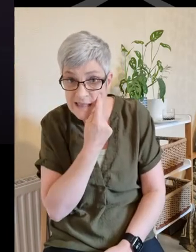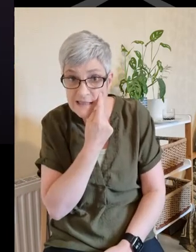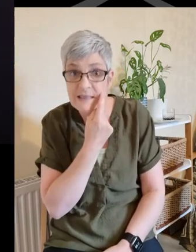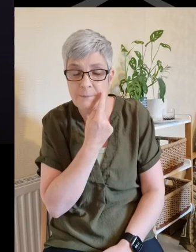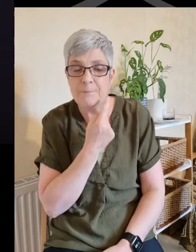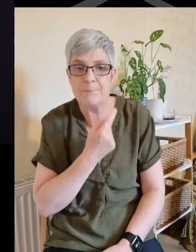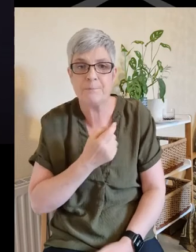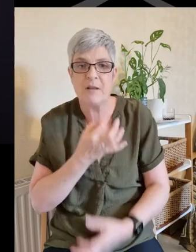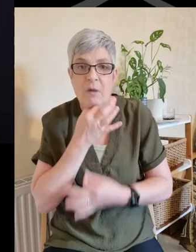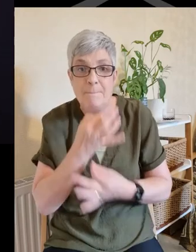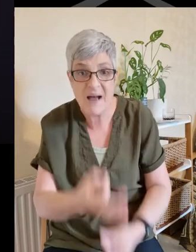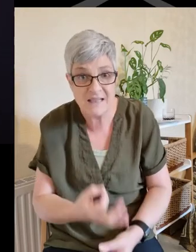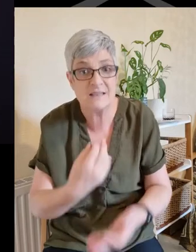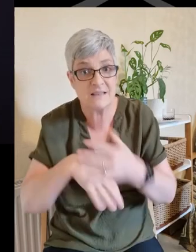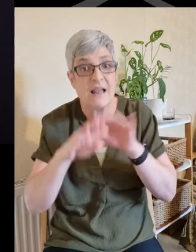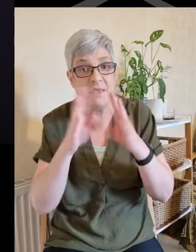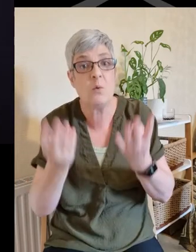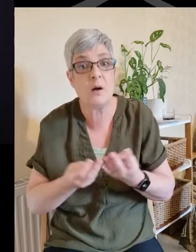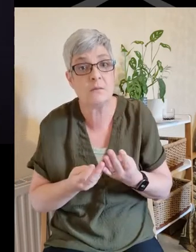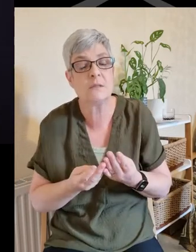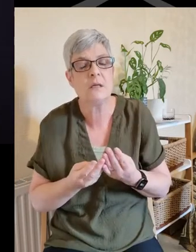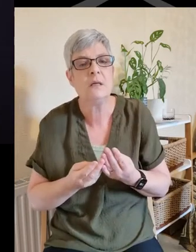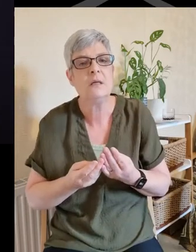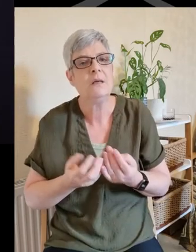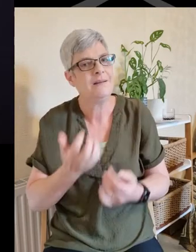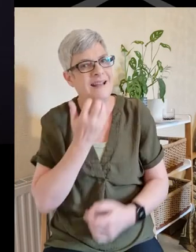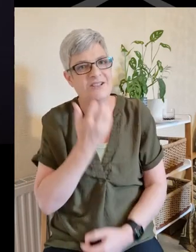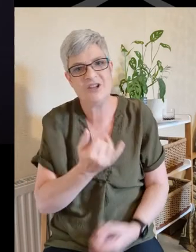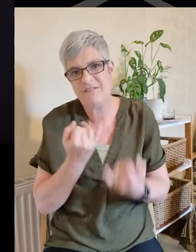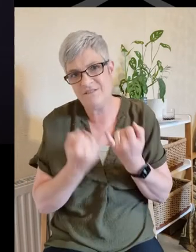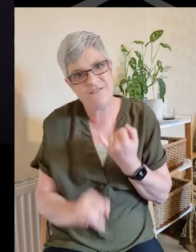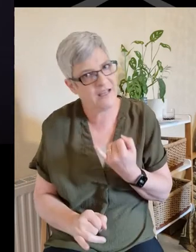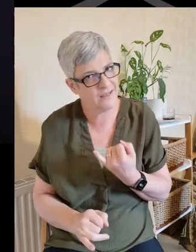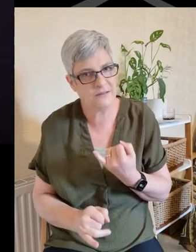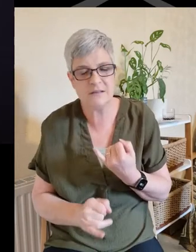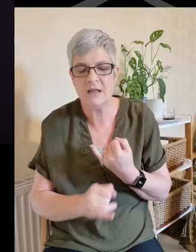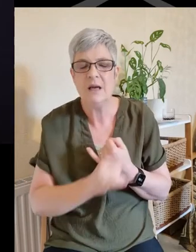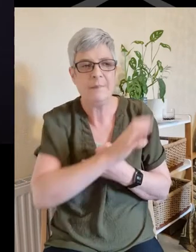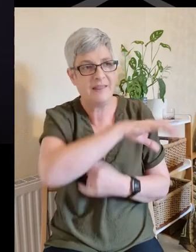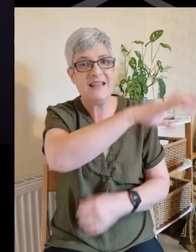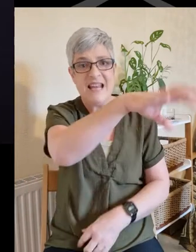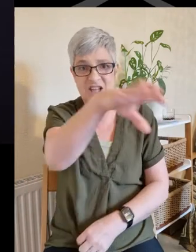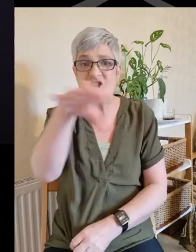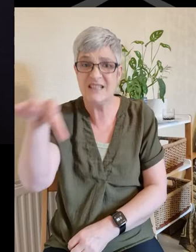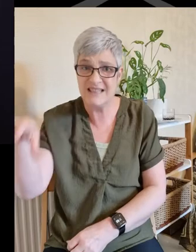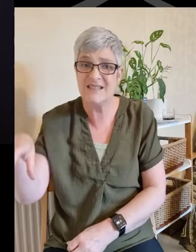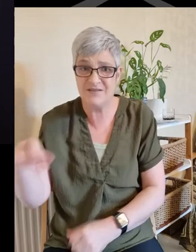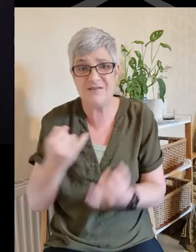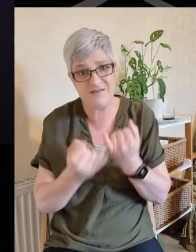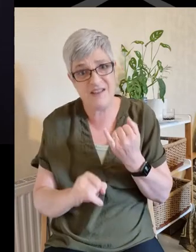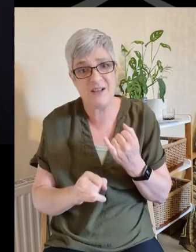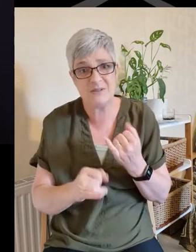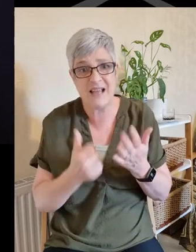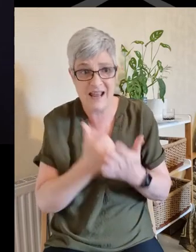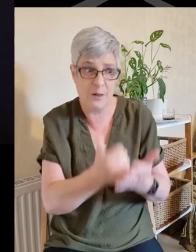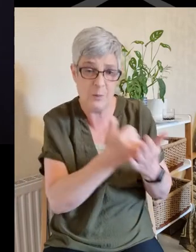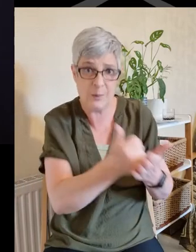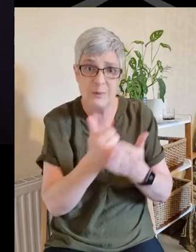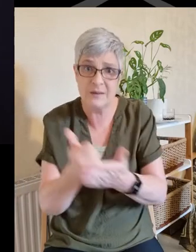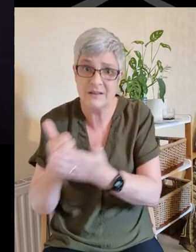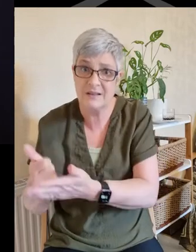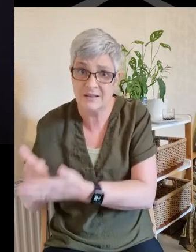Not only had Israel failed to do that, but the nations around were part of what caused Israel to fail, and so they bore their guilt too.